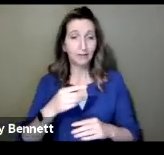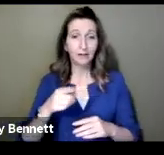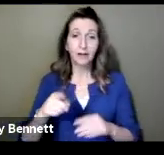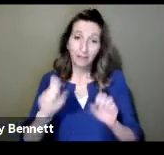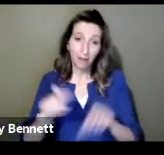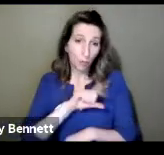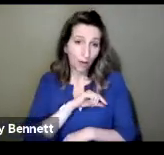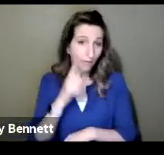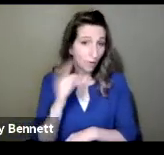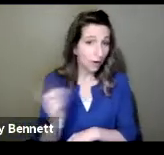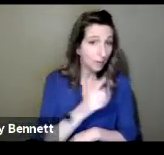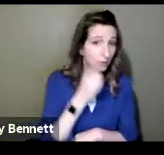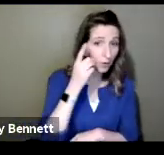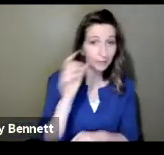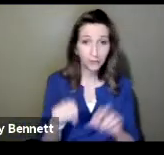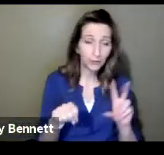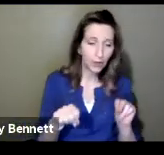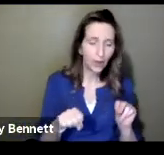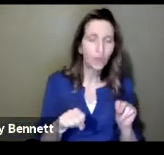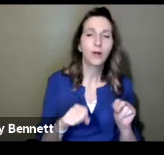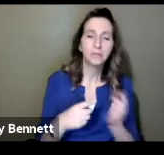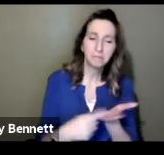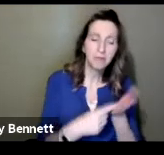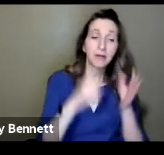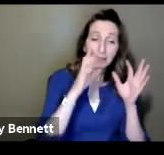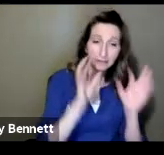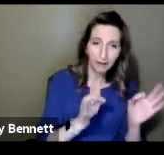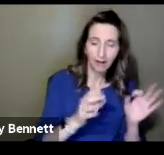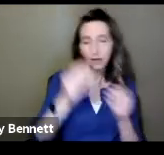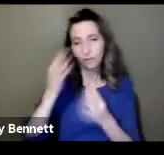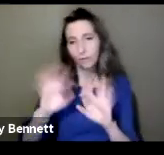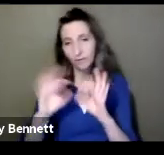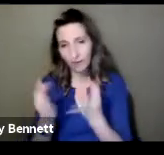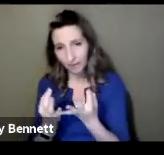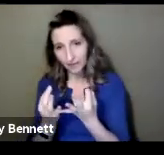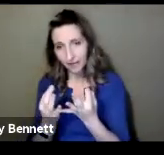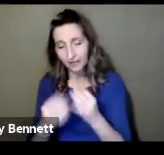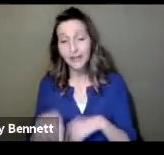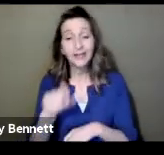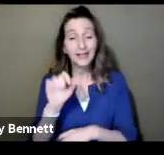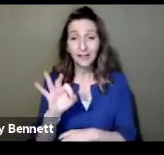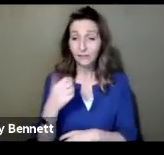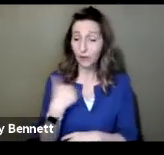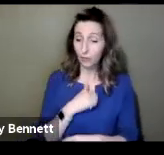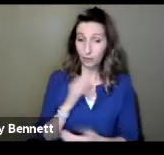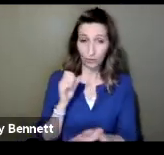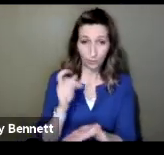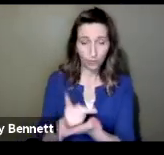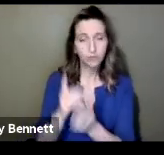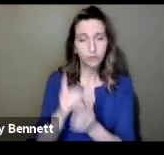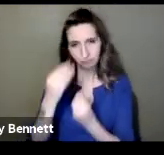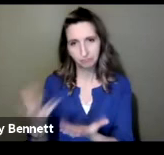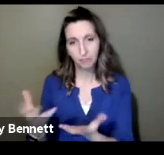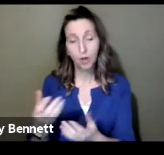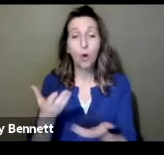the family of the decision, and then if it is approved or if this may not be a good fit for your child